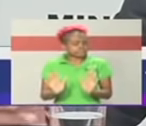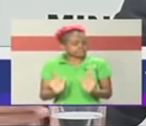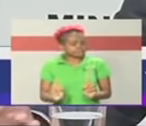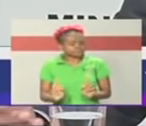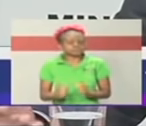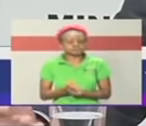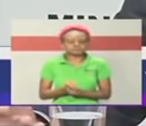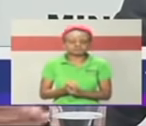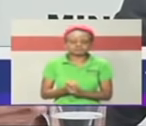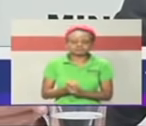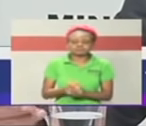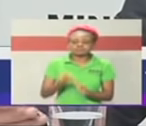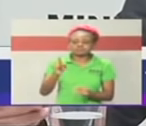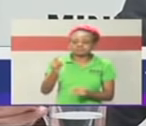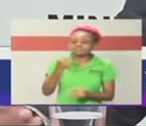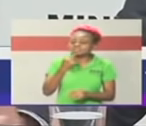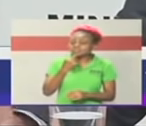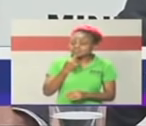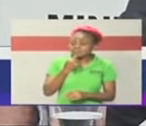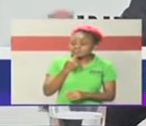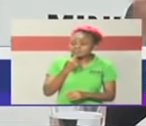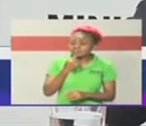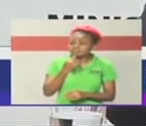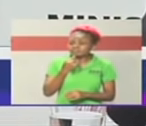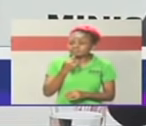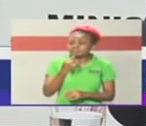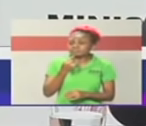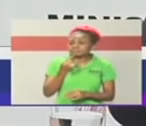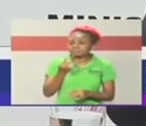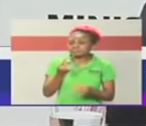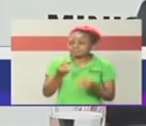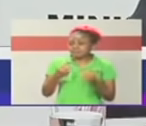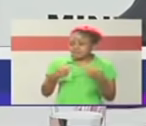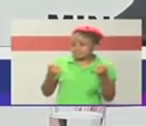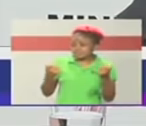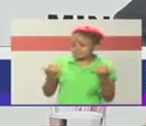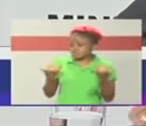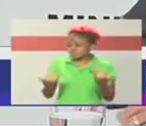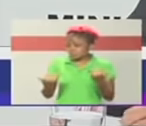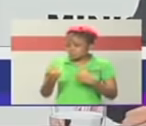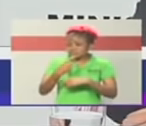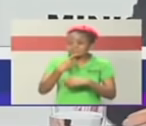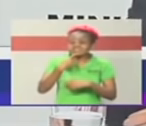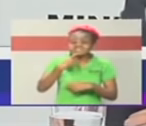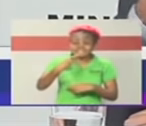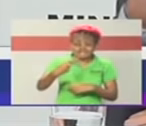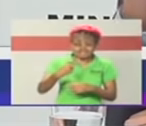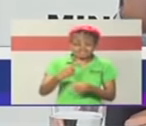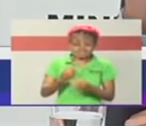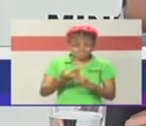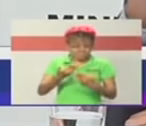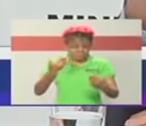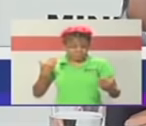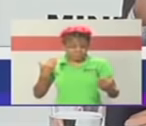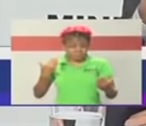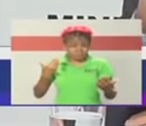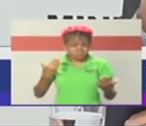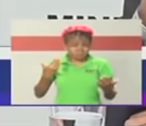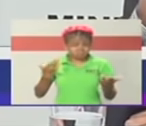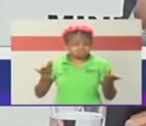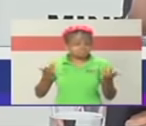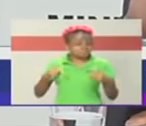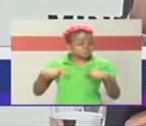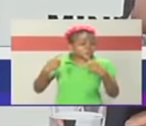You mentioned reported adverse events. To date, as we have said openly, we have administered over